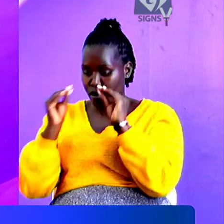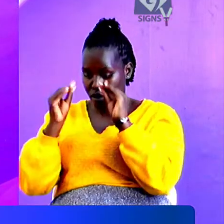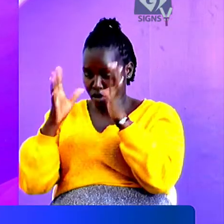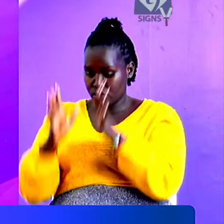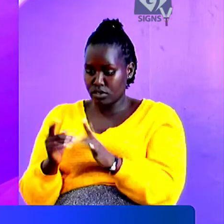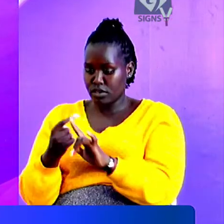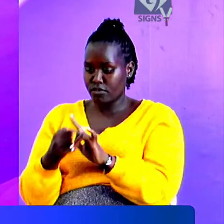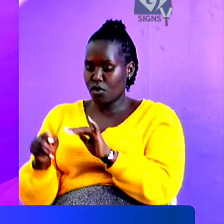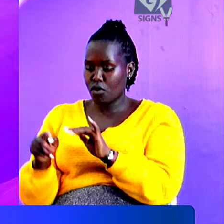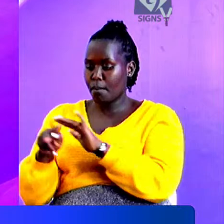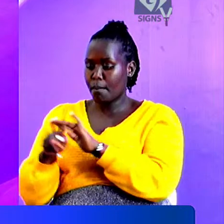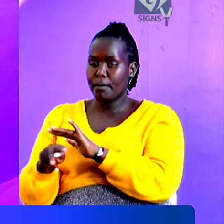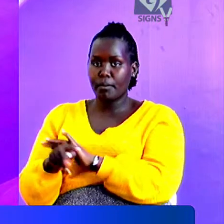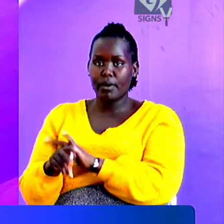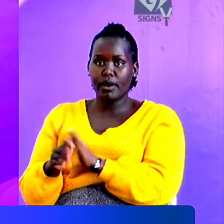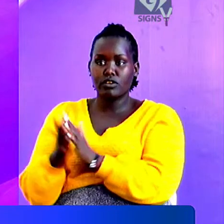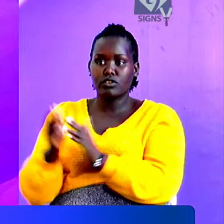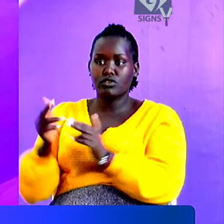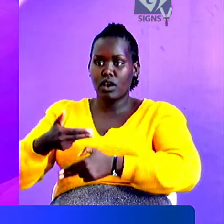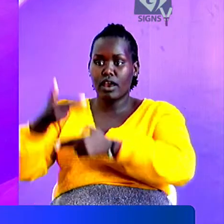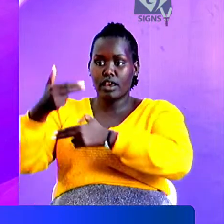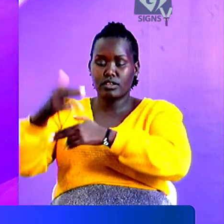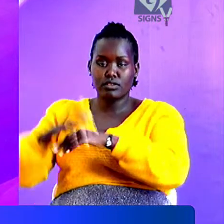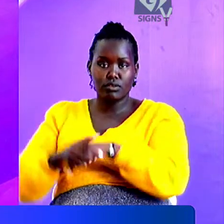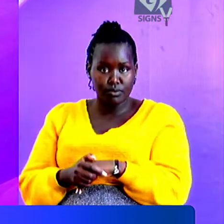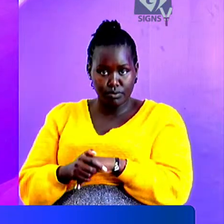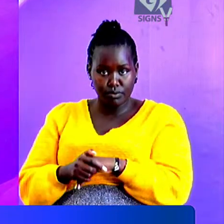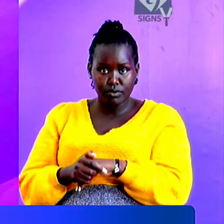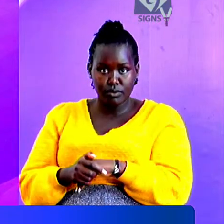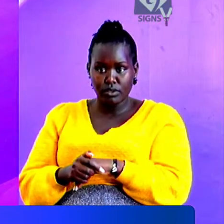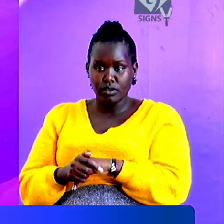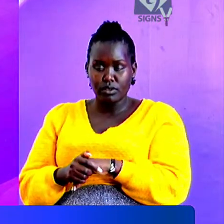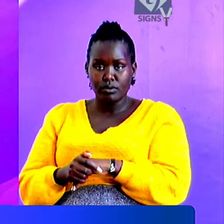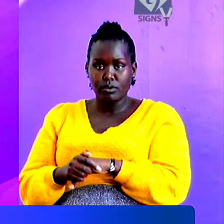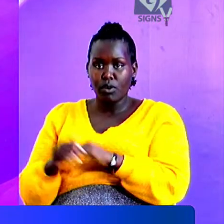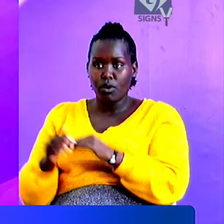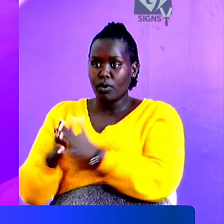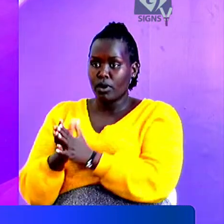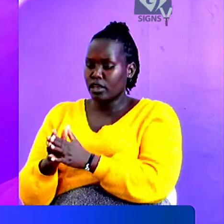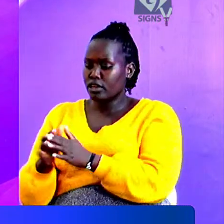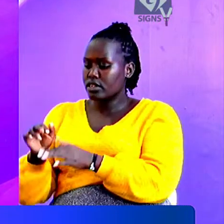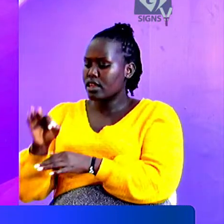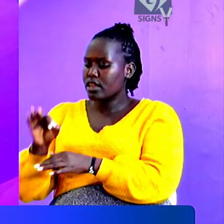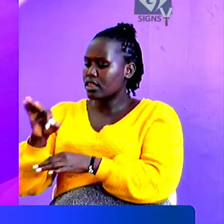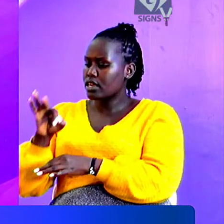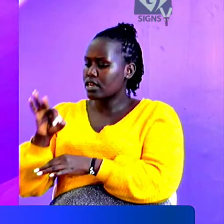to high school. 15 million, if you multiply by 22,000, it's about 330 billion.